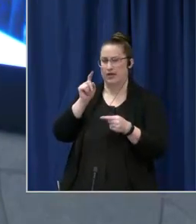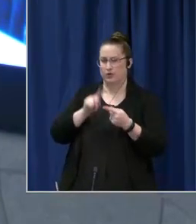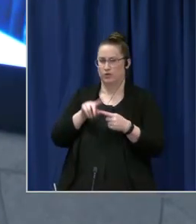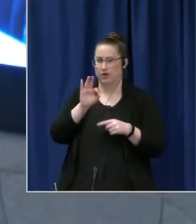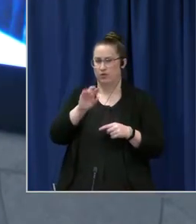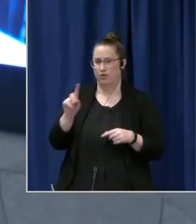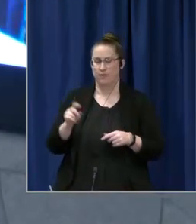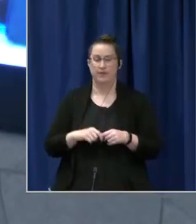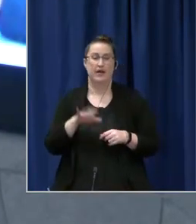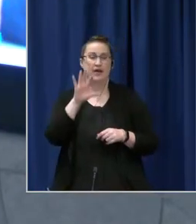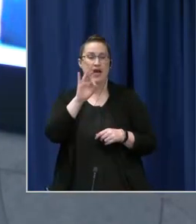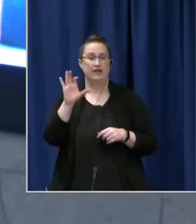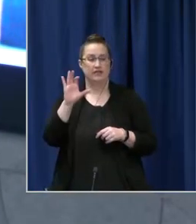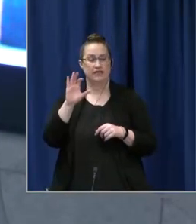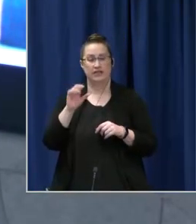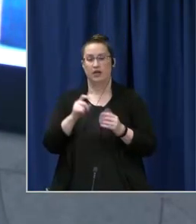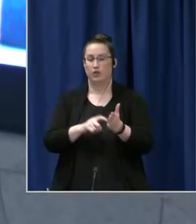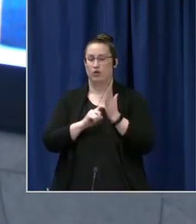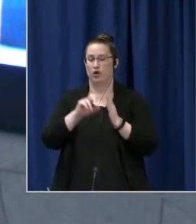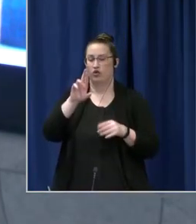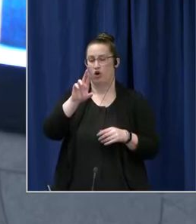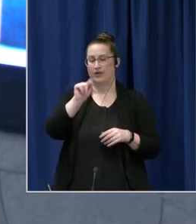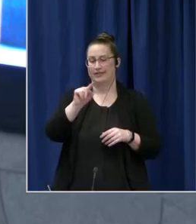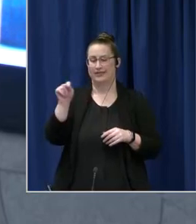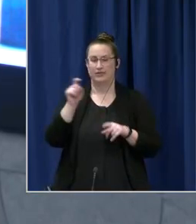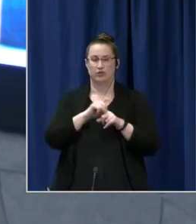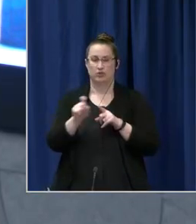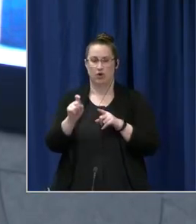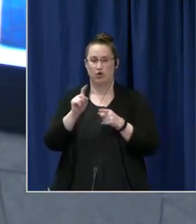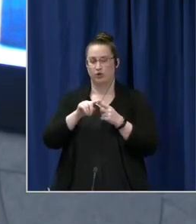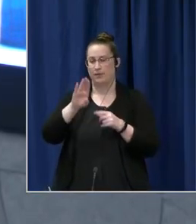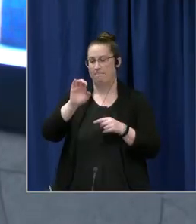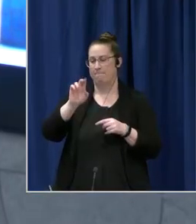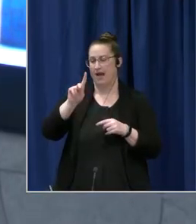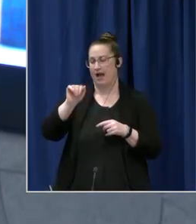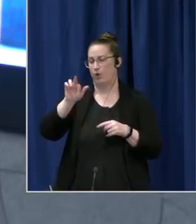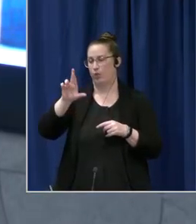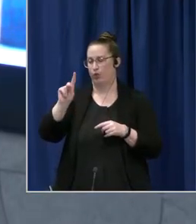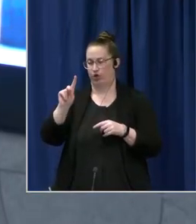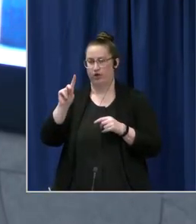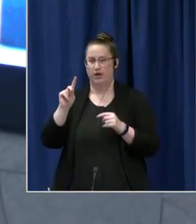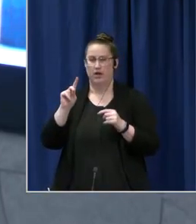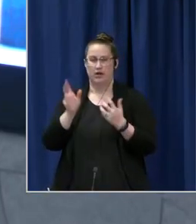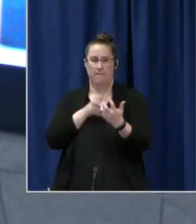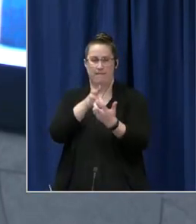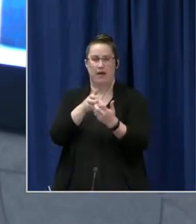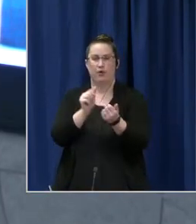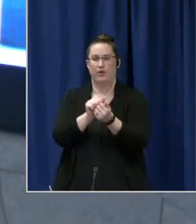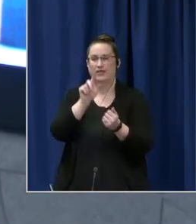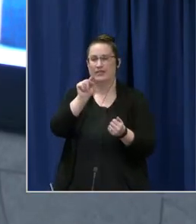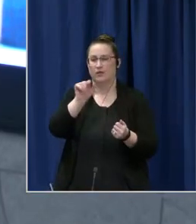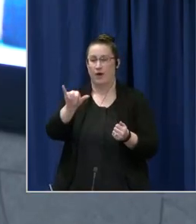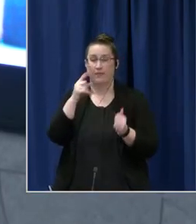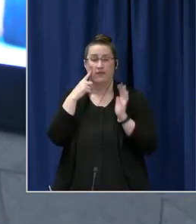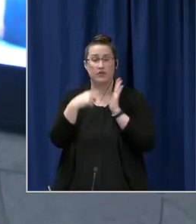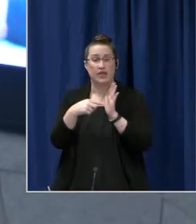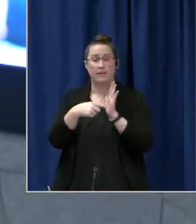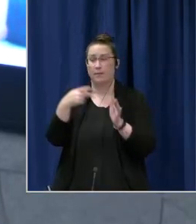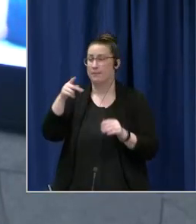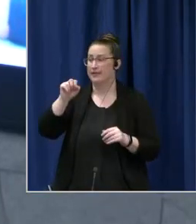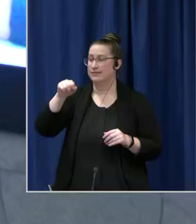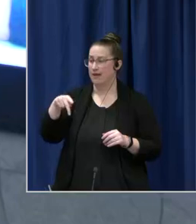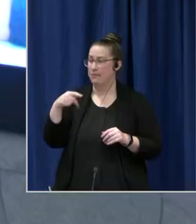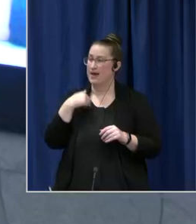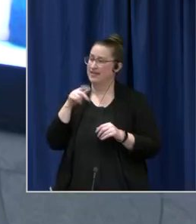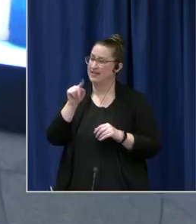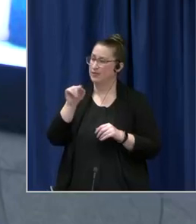The FCC requires RTT calls to be backward compatible with TTY. So if a PSAP has a TTY and